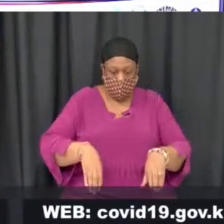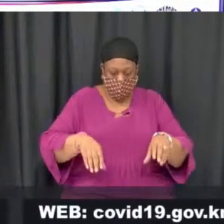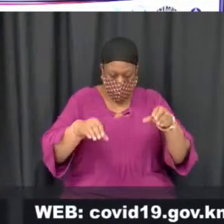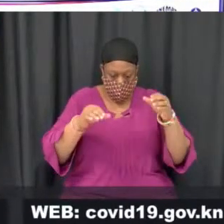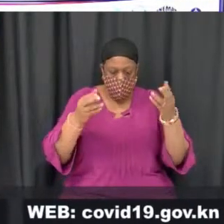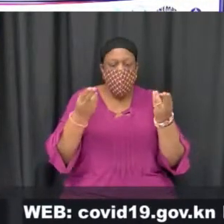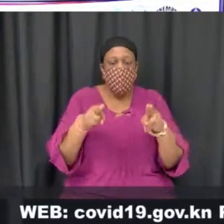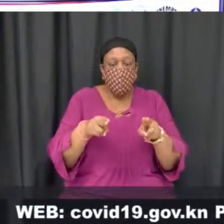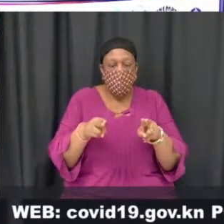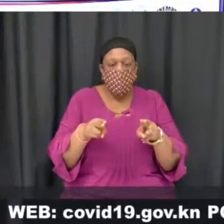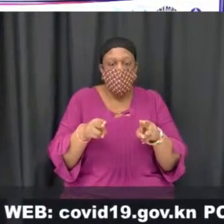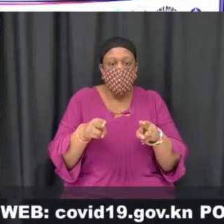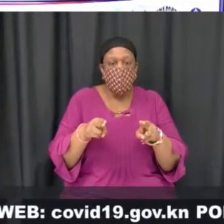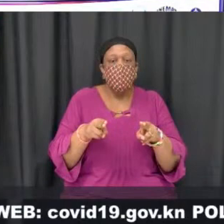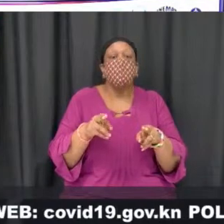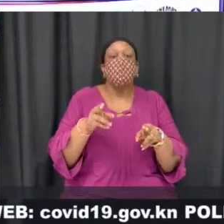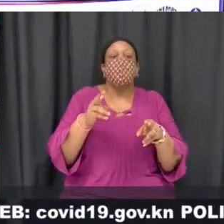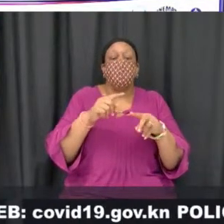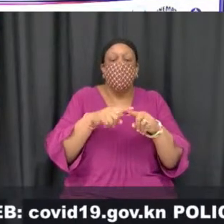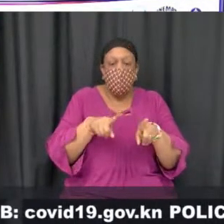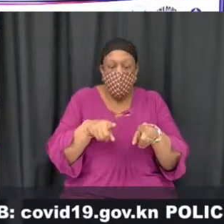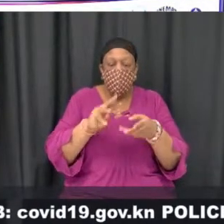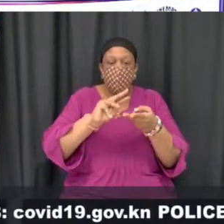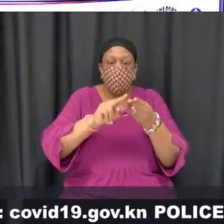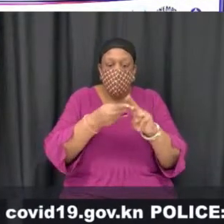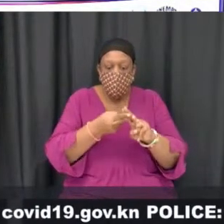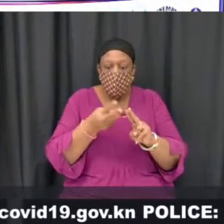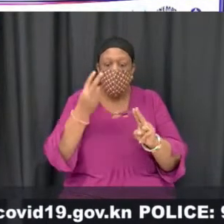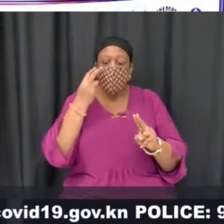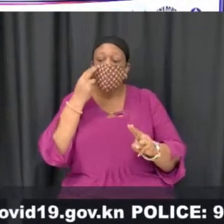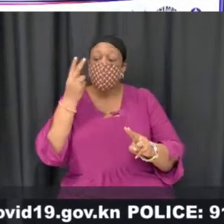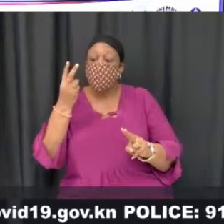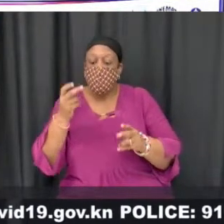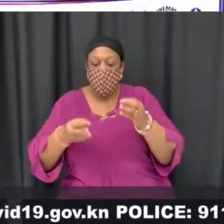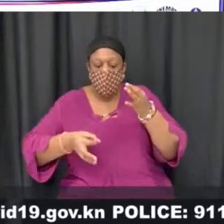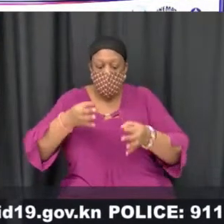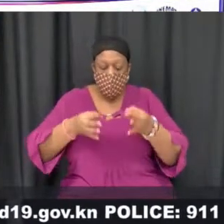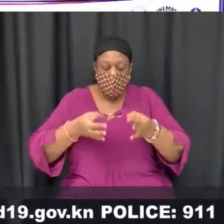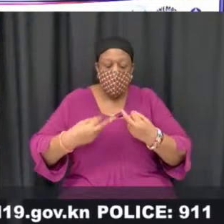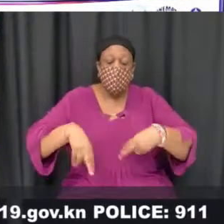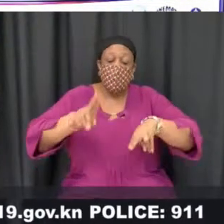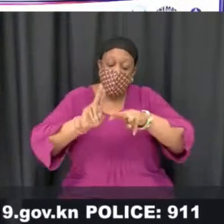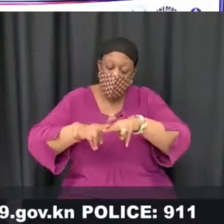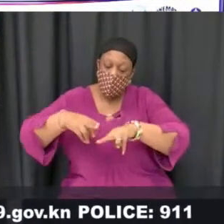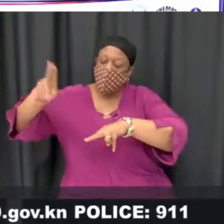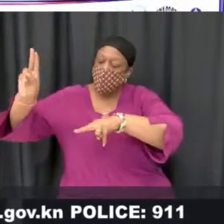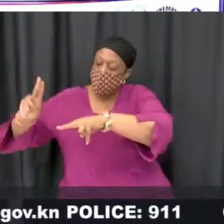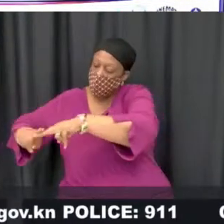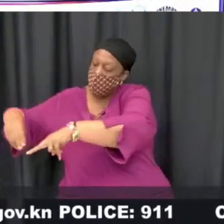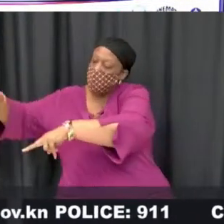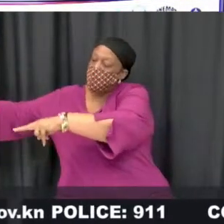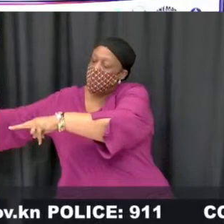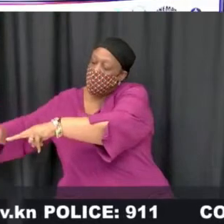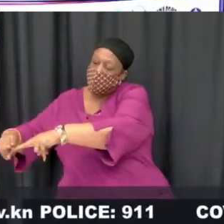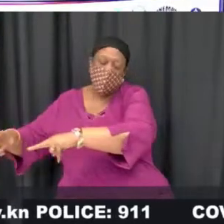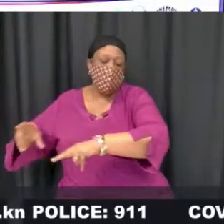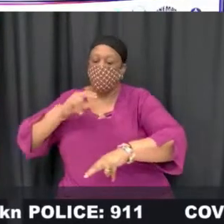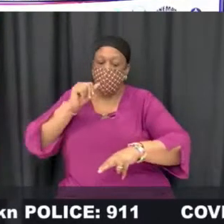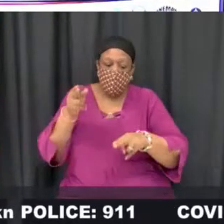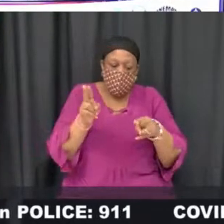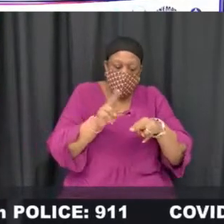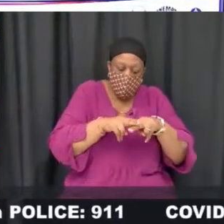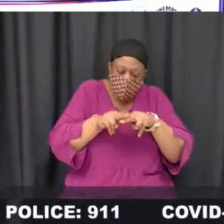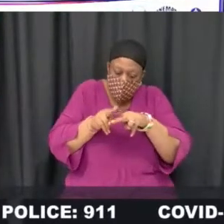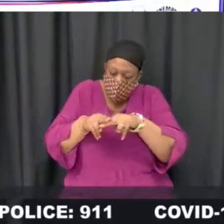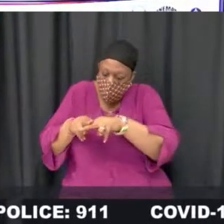formula of 30 square feet per person. All persons attending must adhere to the COVID-19 protocols